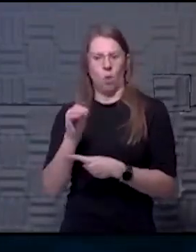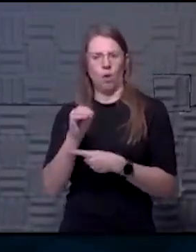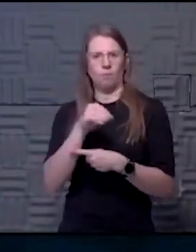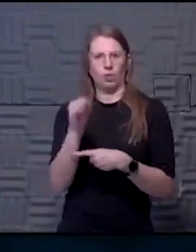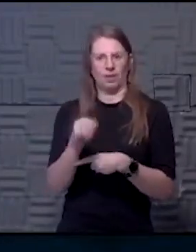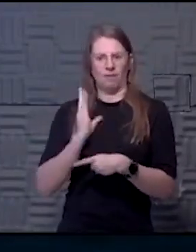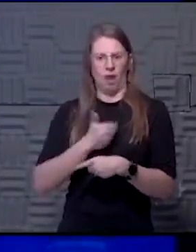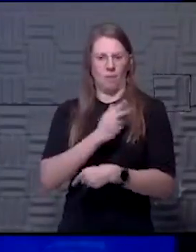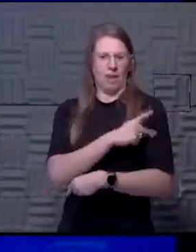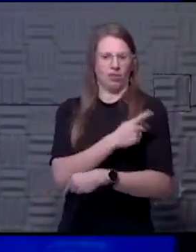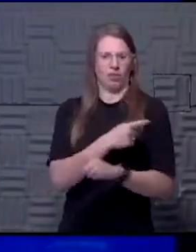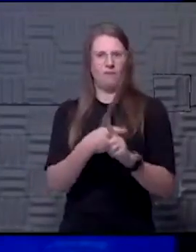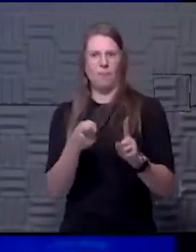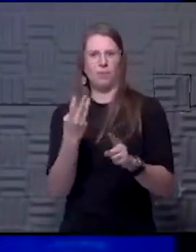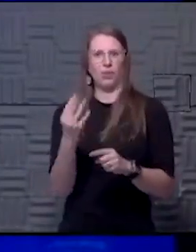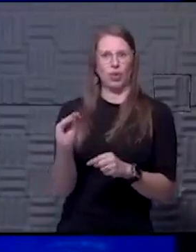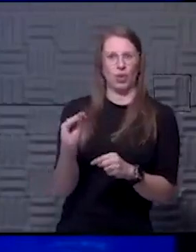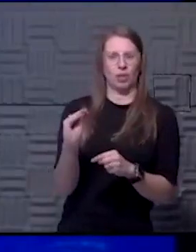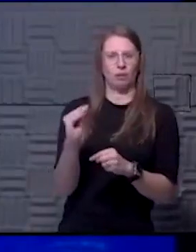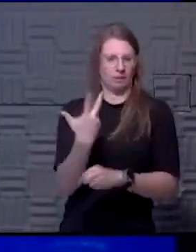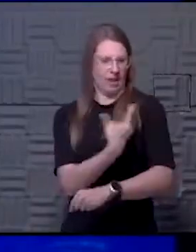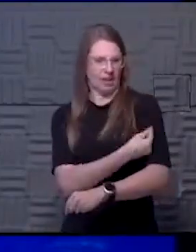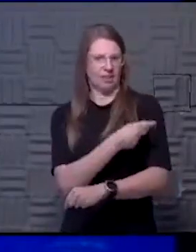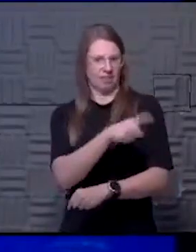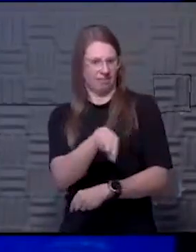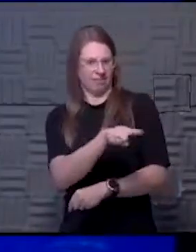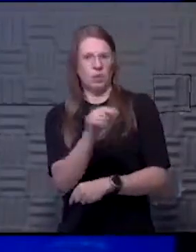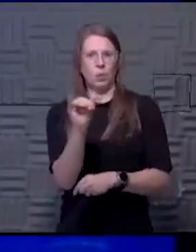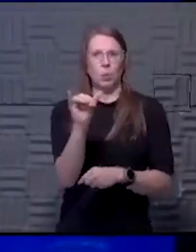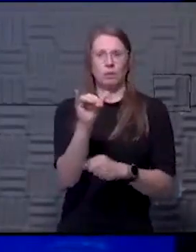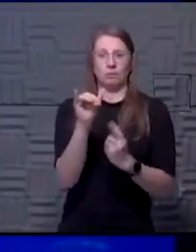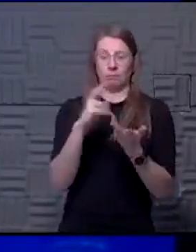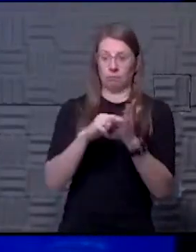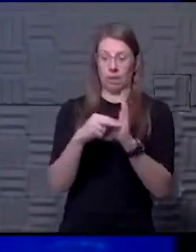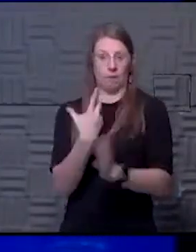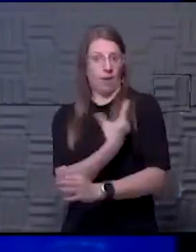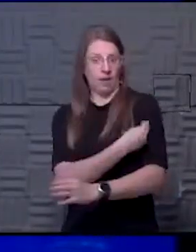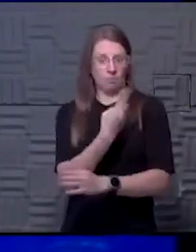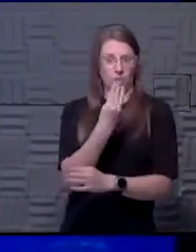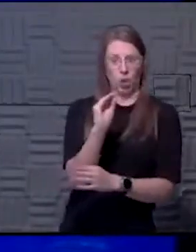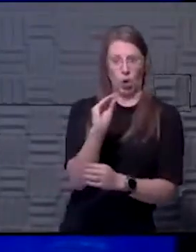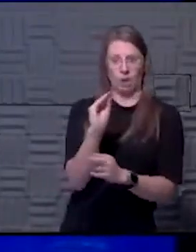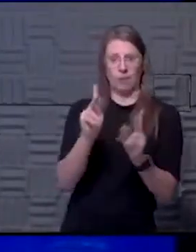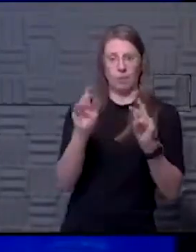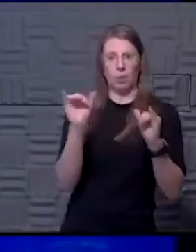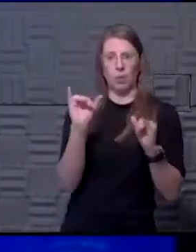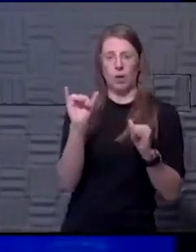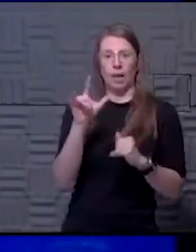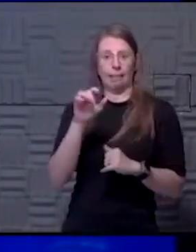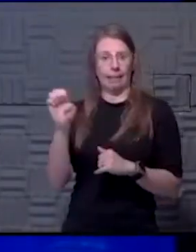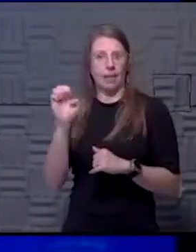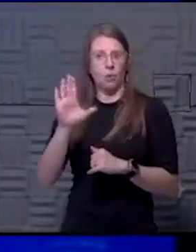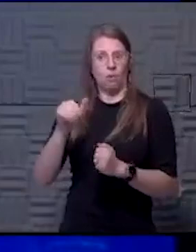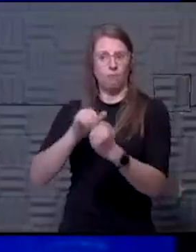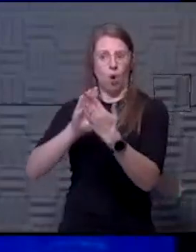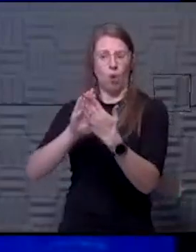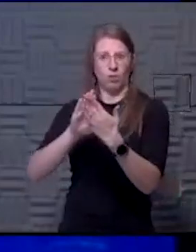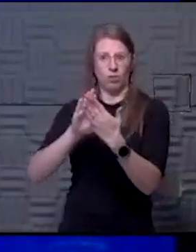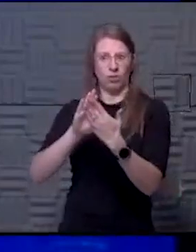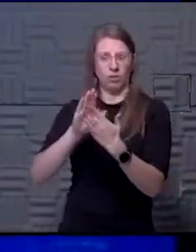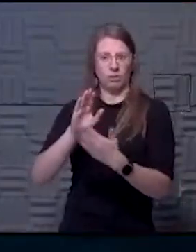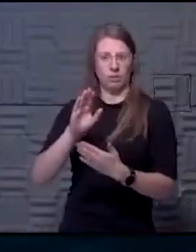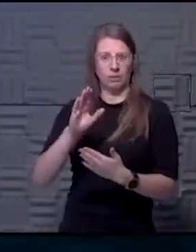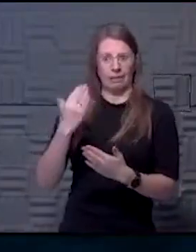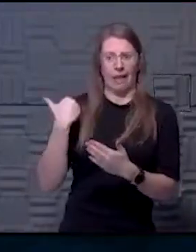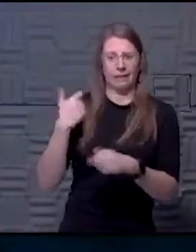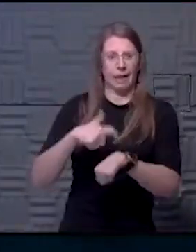from Missouri. So that means we ought to be vaccinating those folks. Does that mean we're going to be vaccinating Missourians? And Lee, I think your approach last time was vaccinate